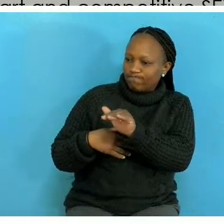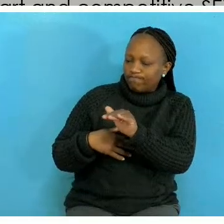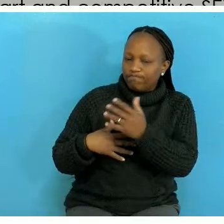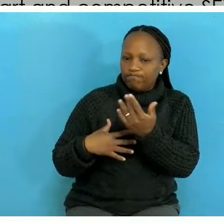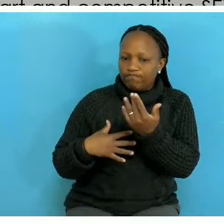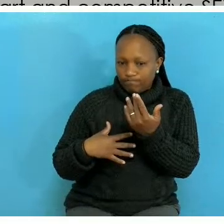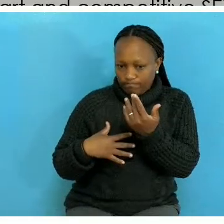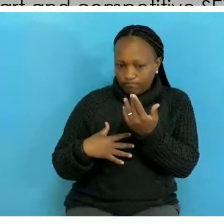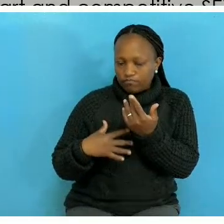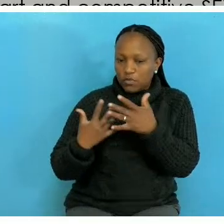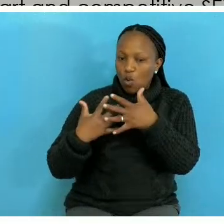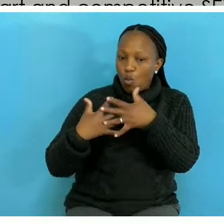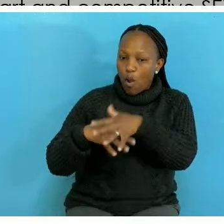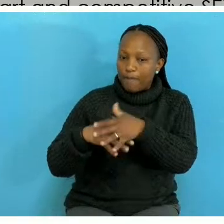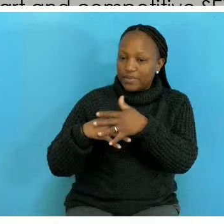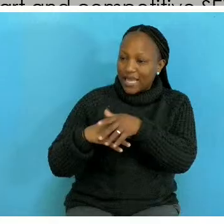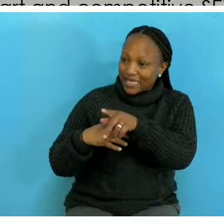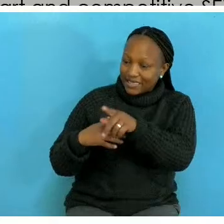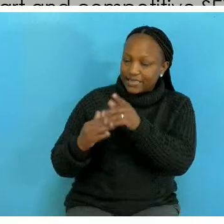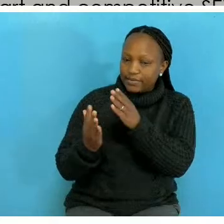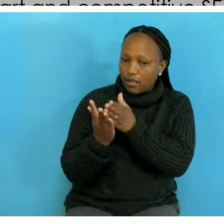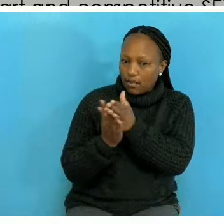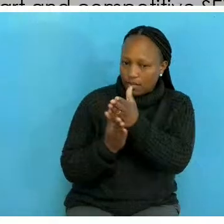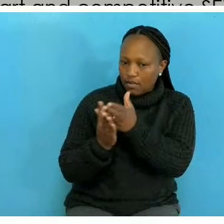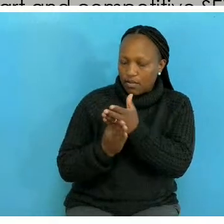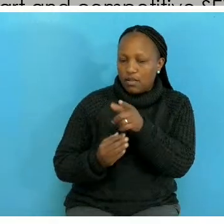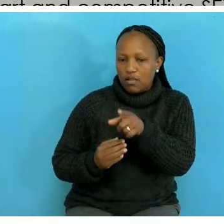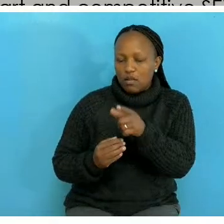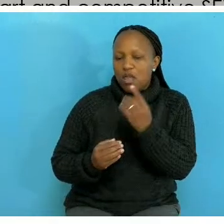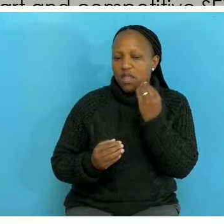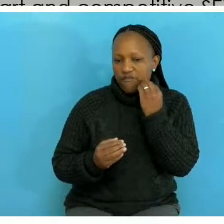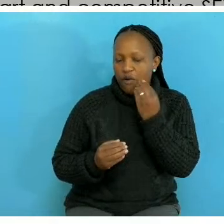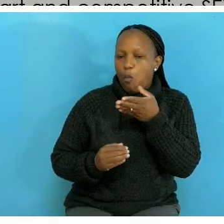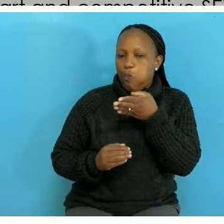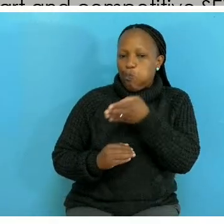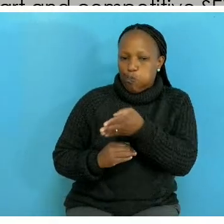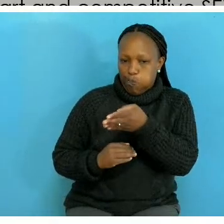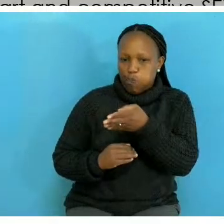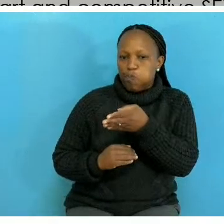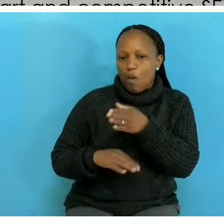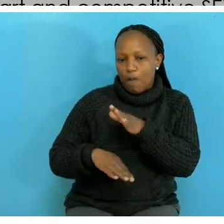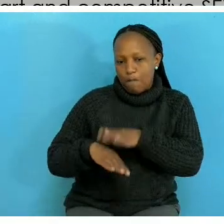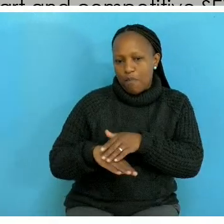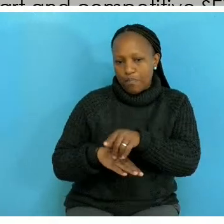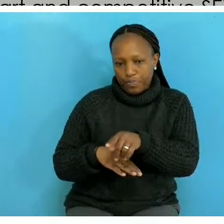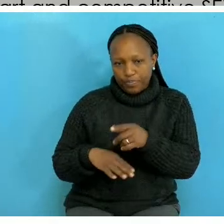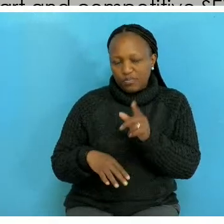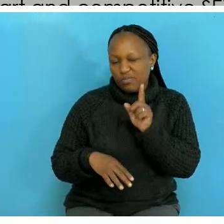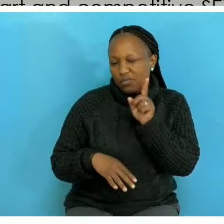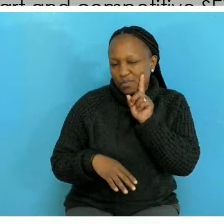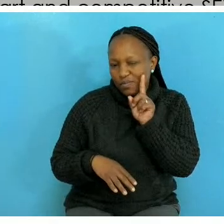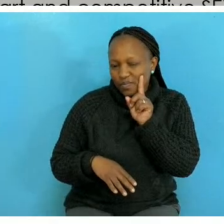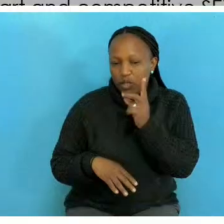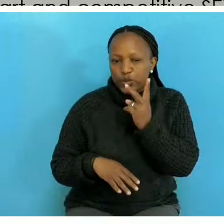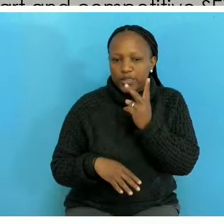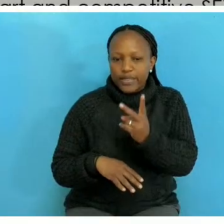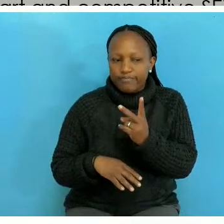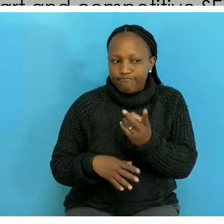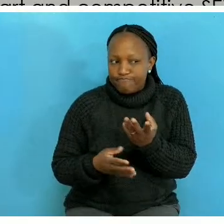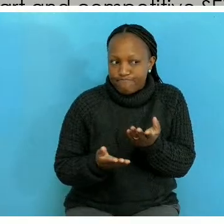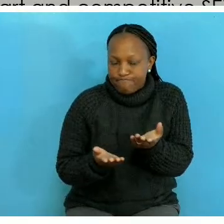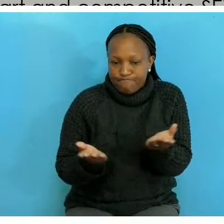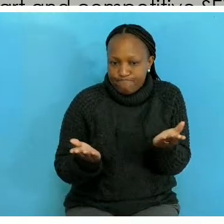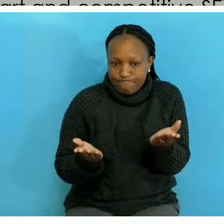Tazes on the website, and you can get more information there to see how you could